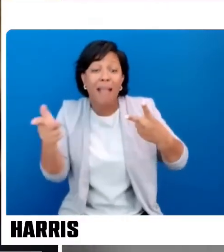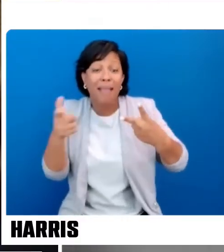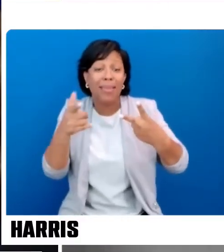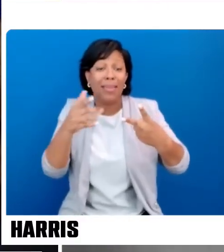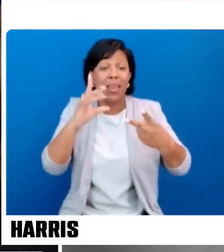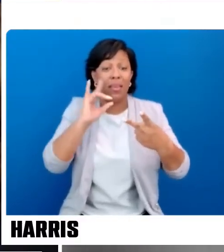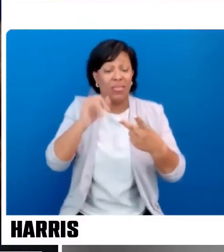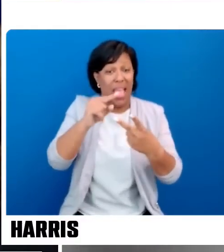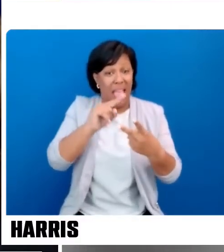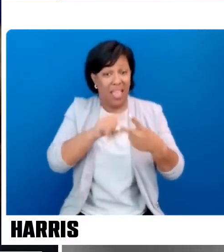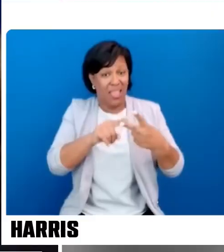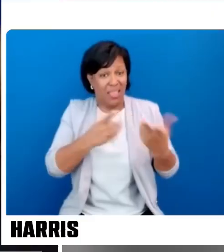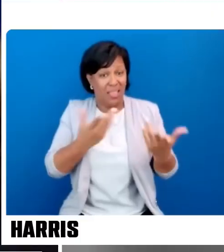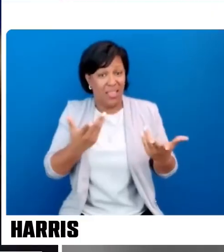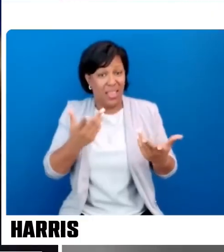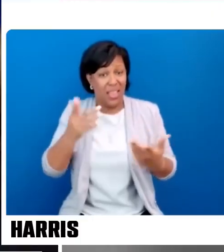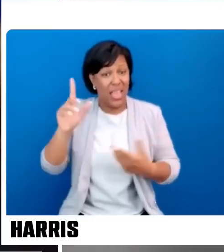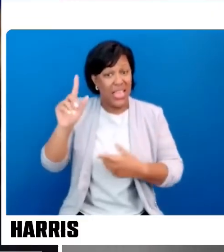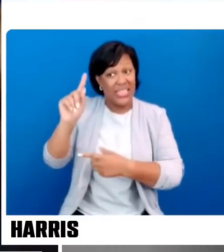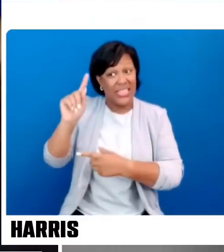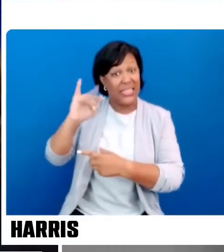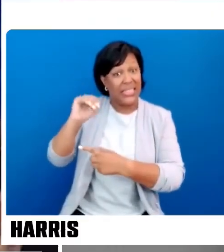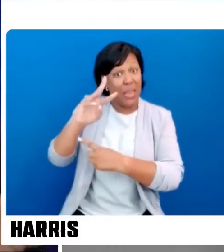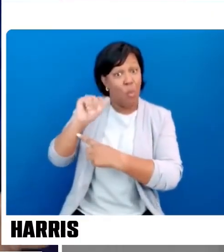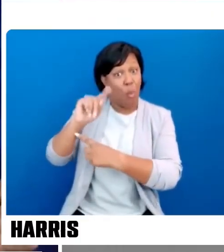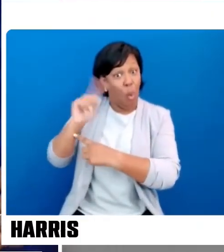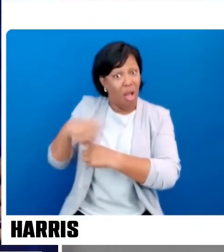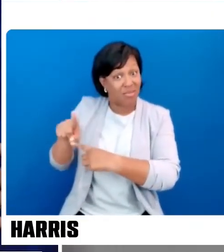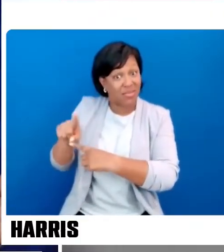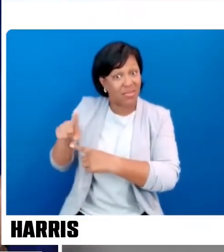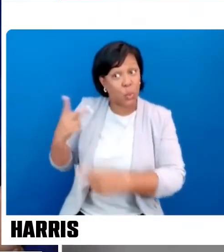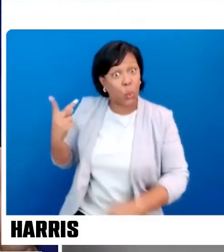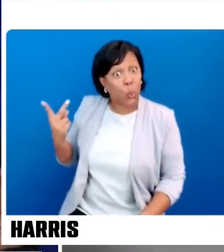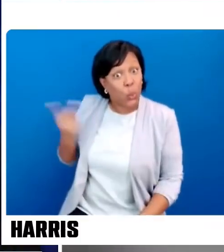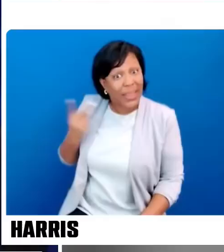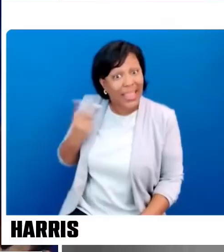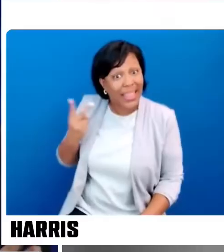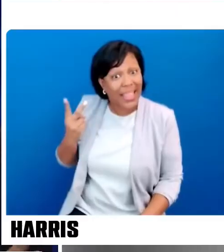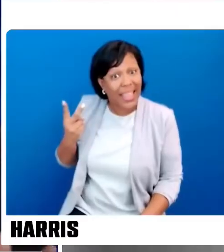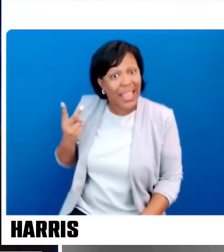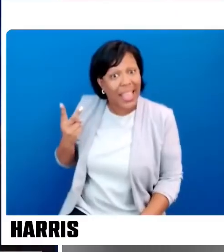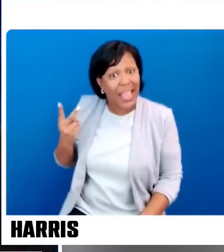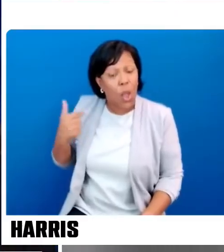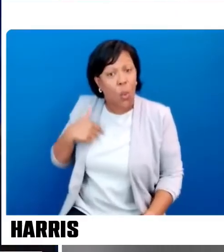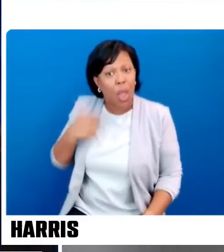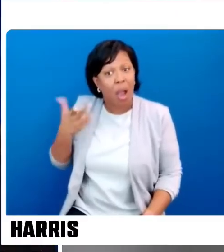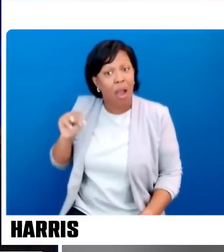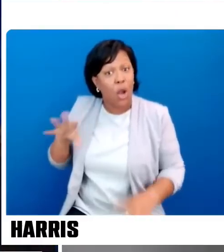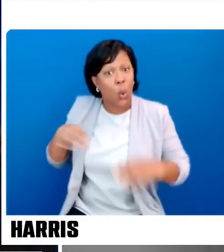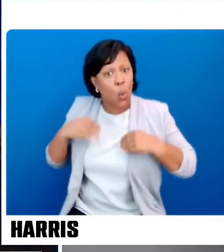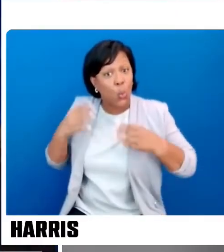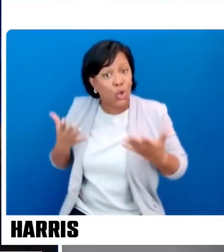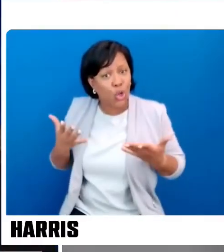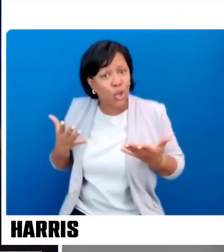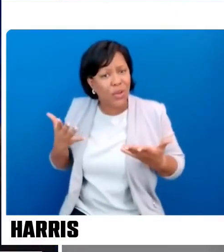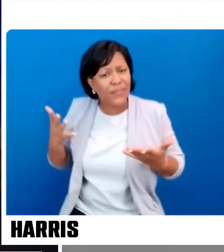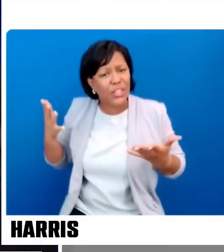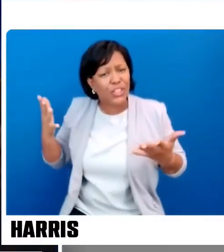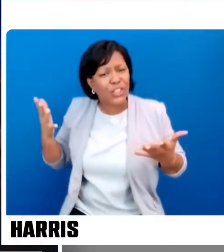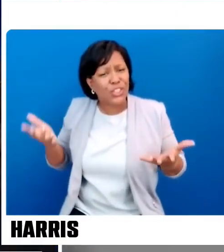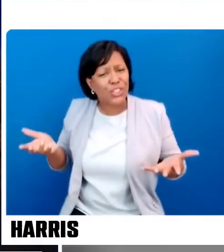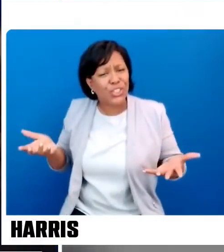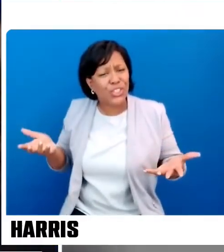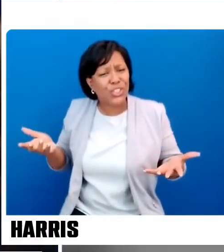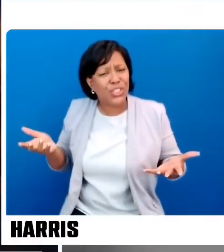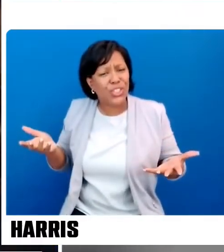So stop with the continuous lying about this stuff. As it relates to the Affordable Care Act, understand, just look at the history to know where